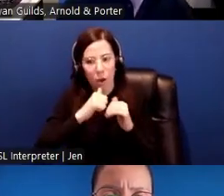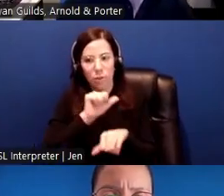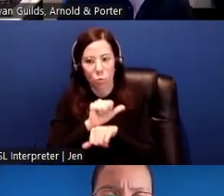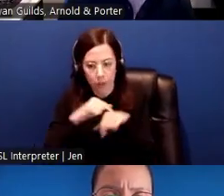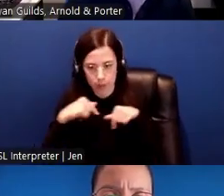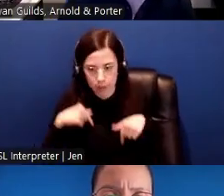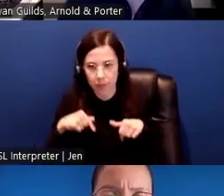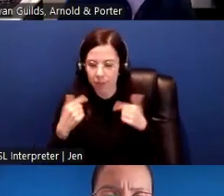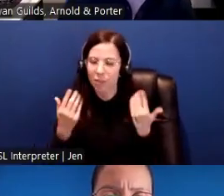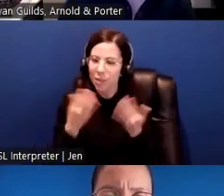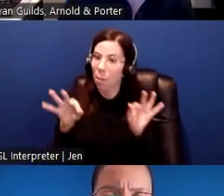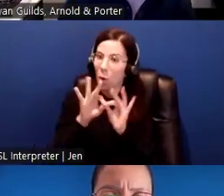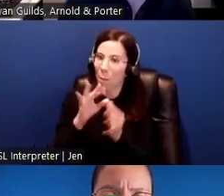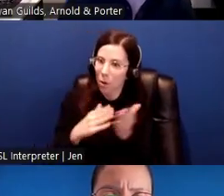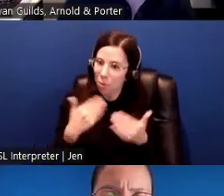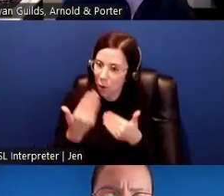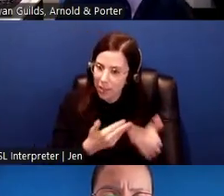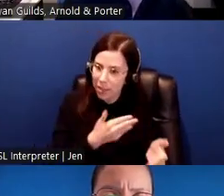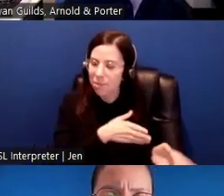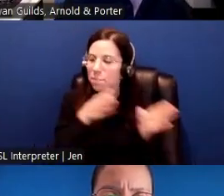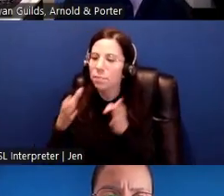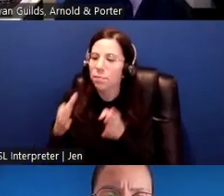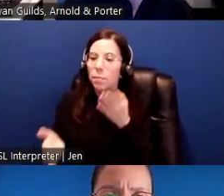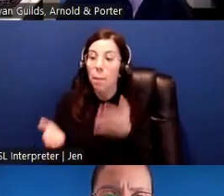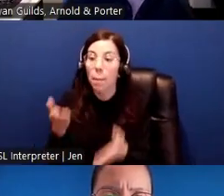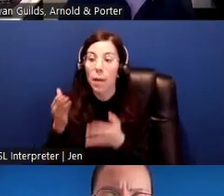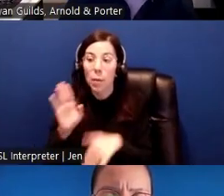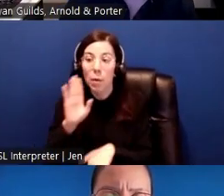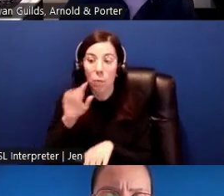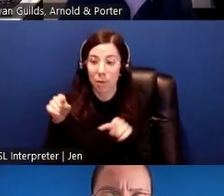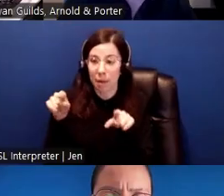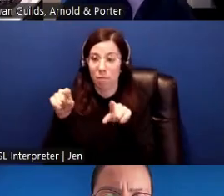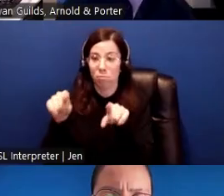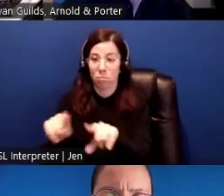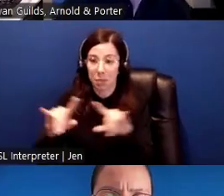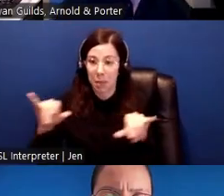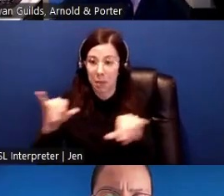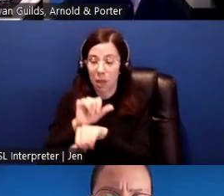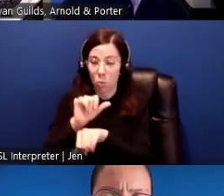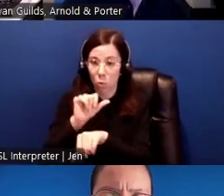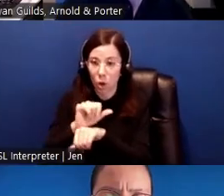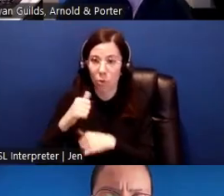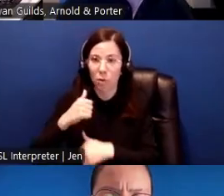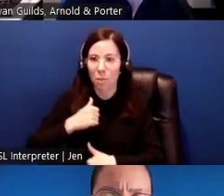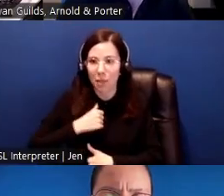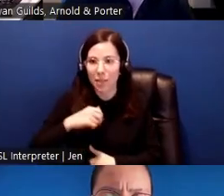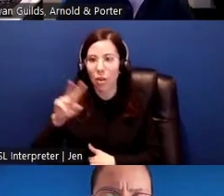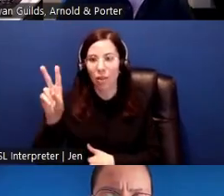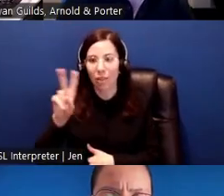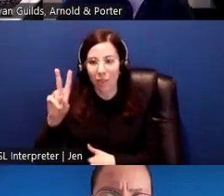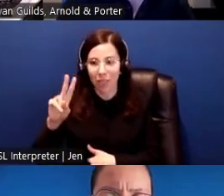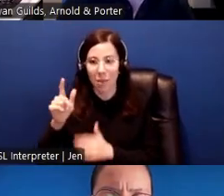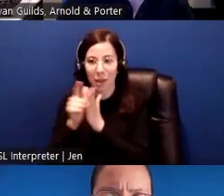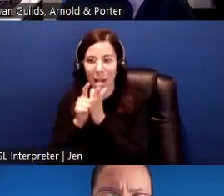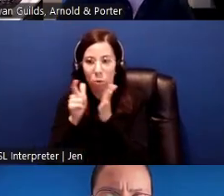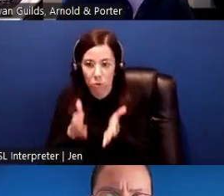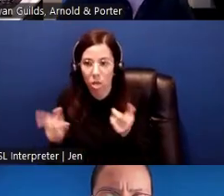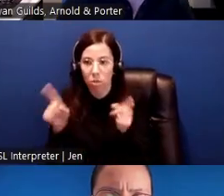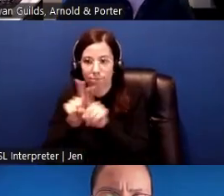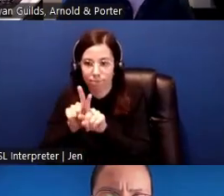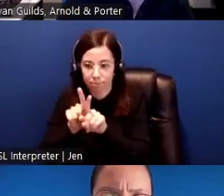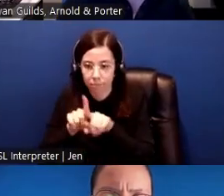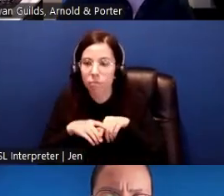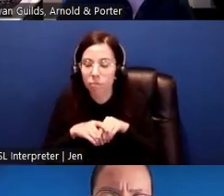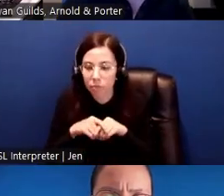may also be working alongside a military detailed victim counsel. It is, in